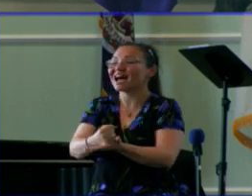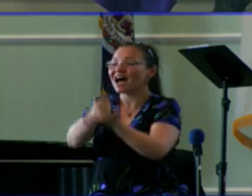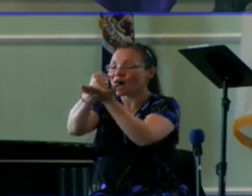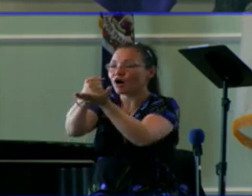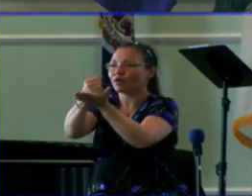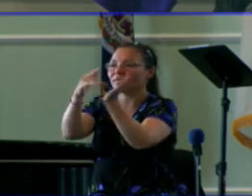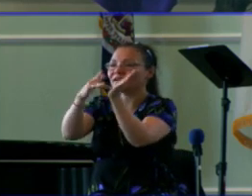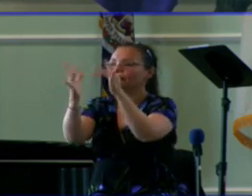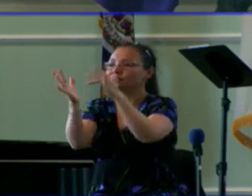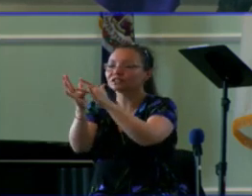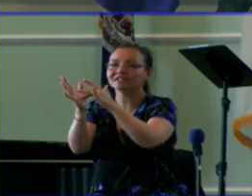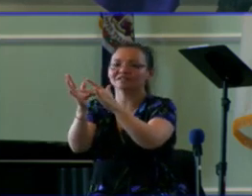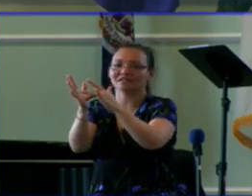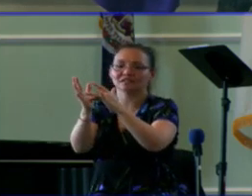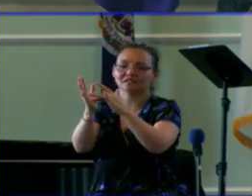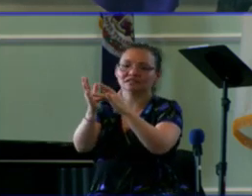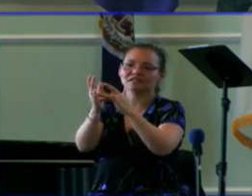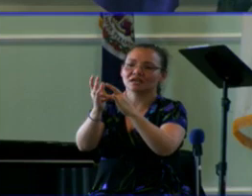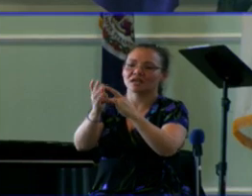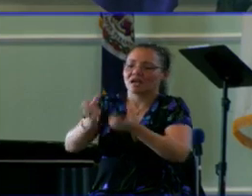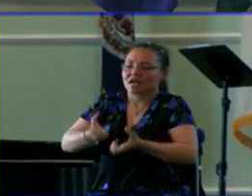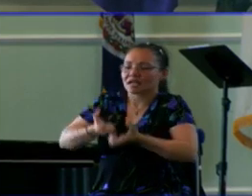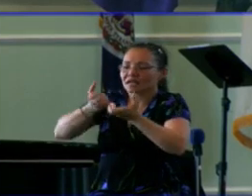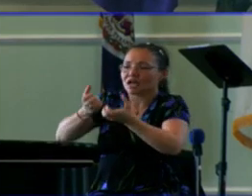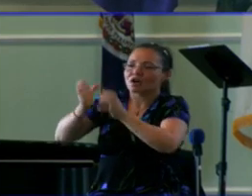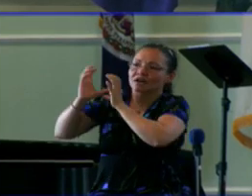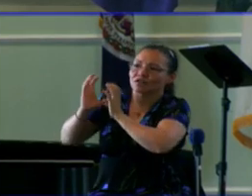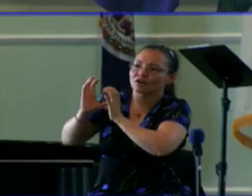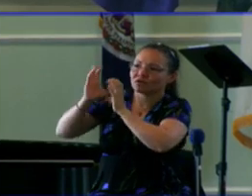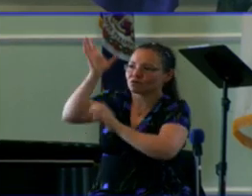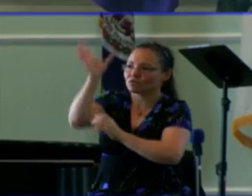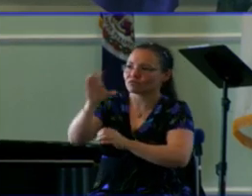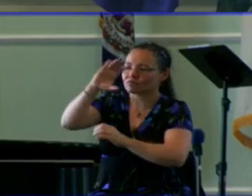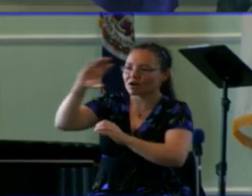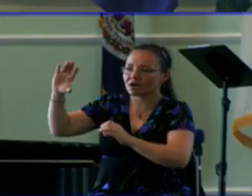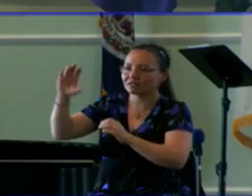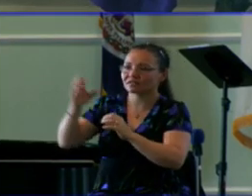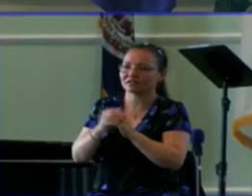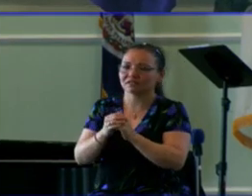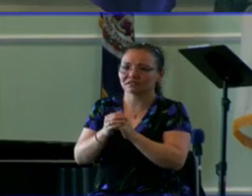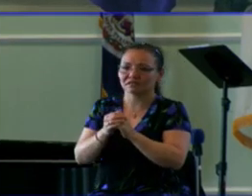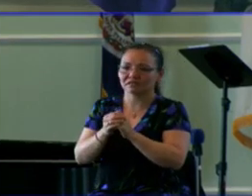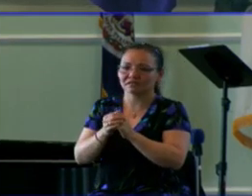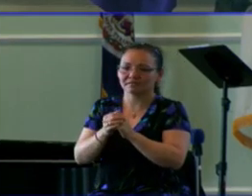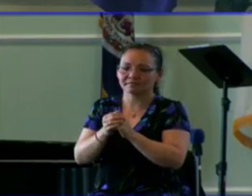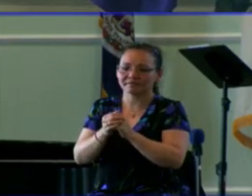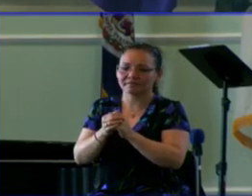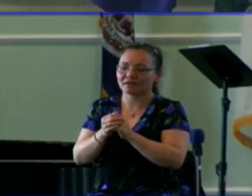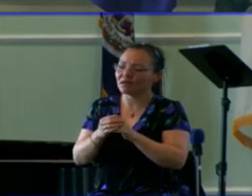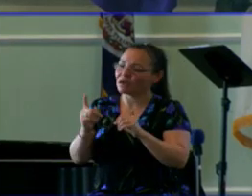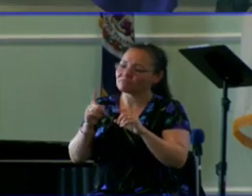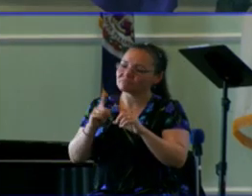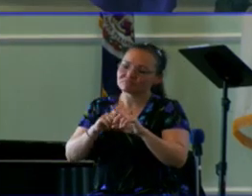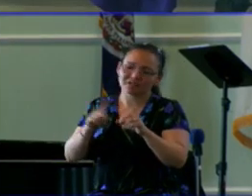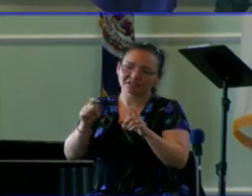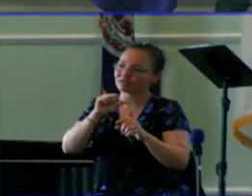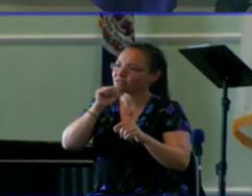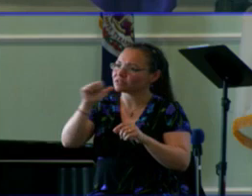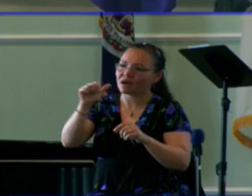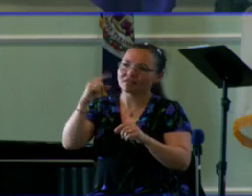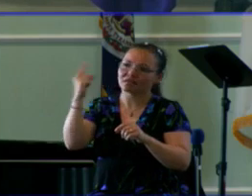Simon of Cyrene had to help Jesus carry that cross because it was heavy. But that was not the only weight that he